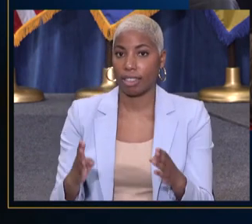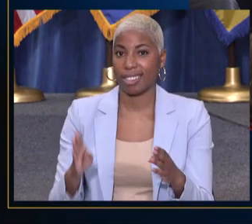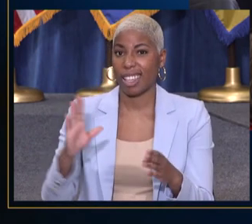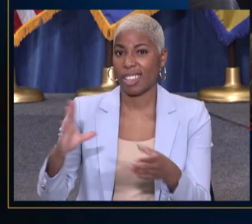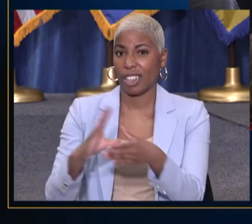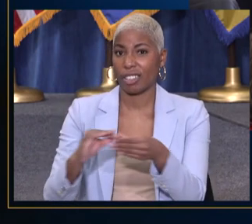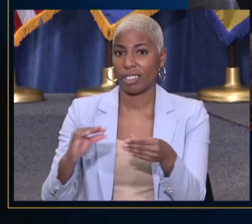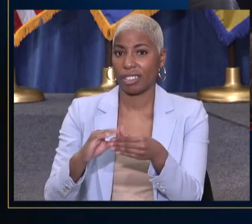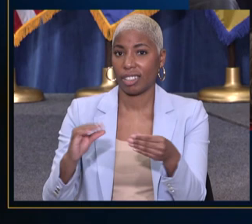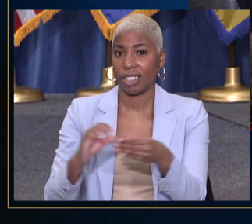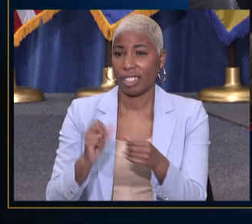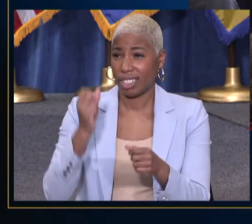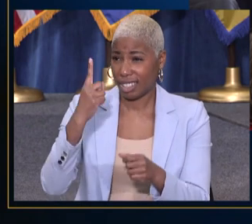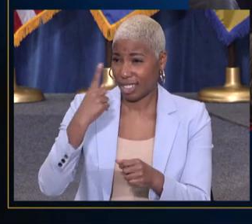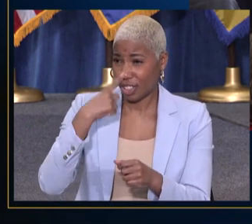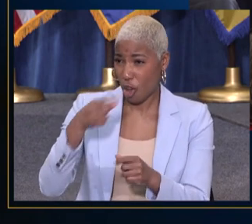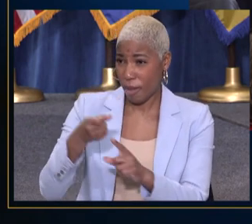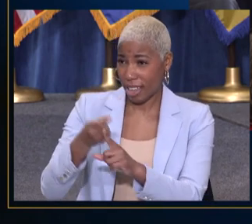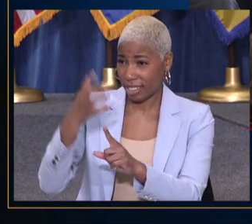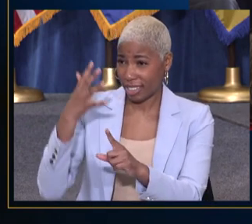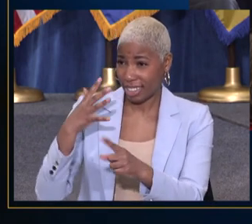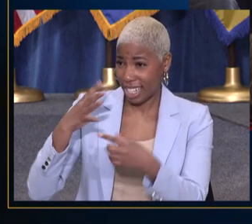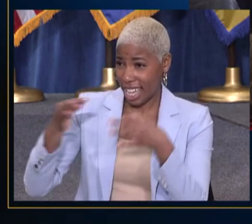just elaborate a little more on that?